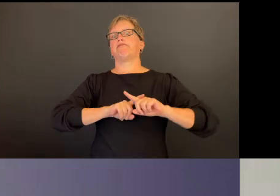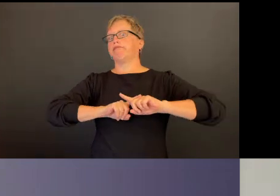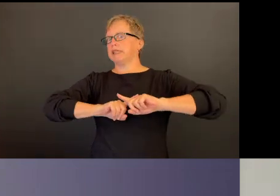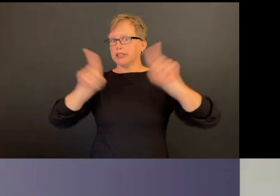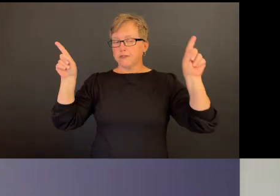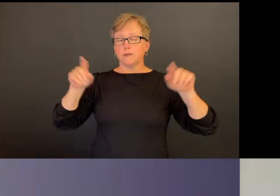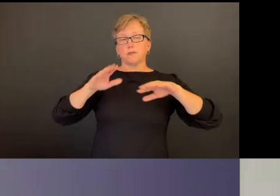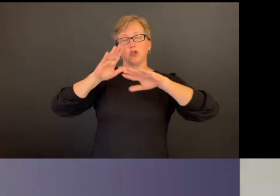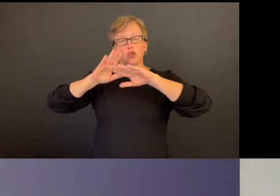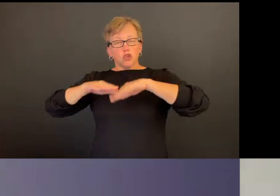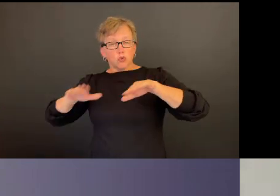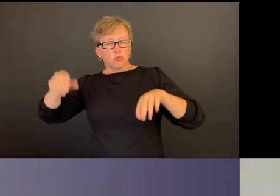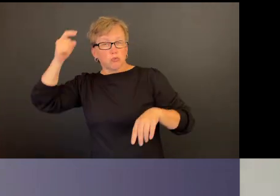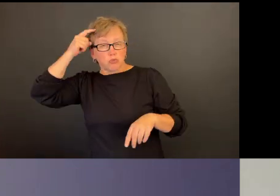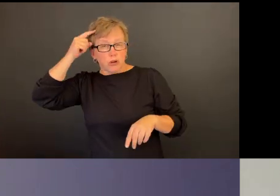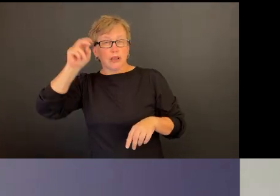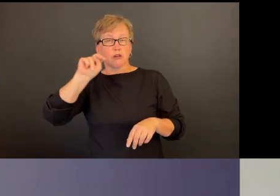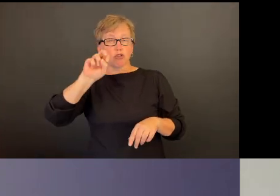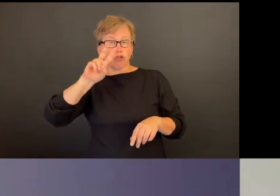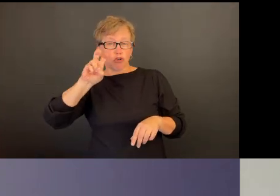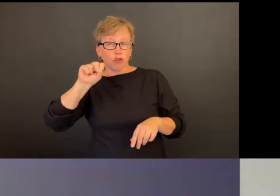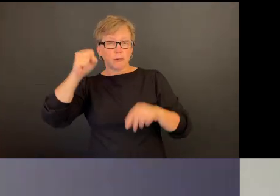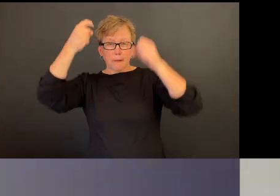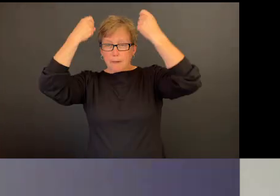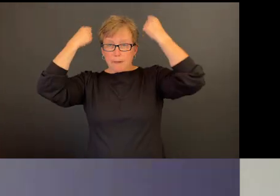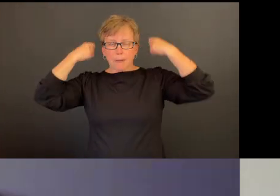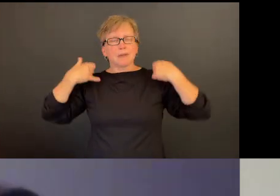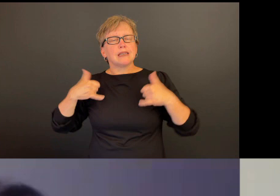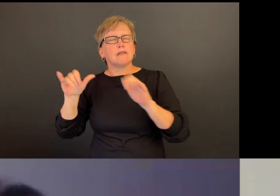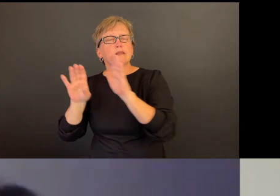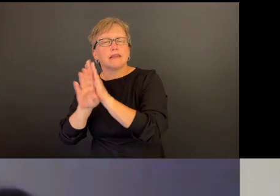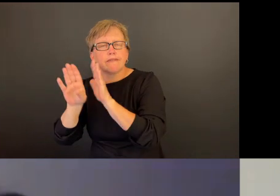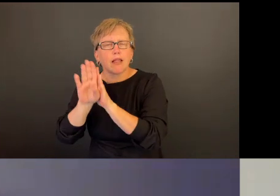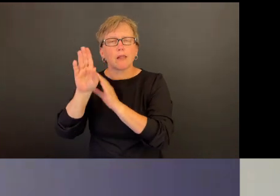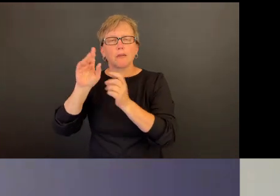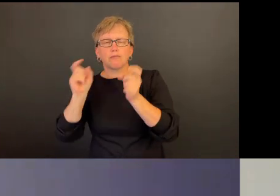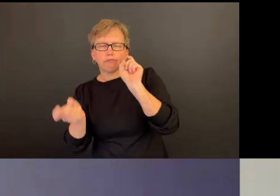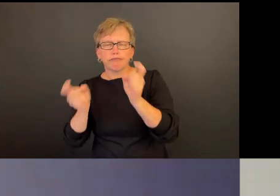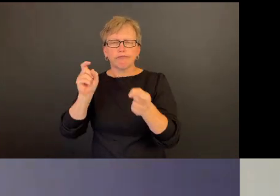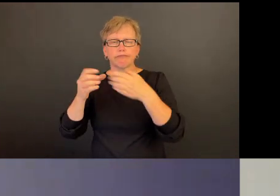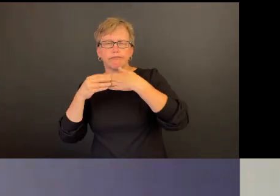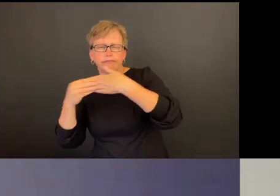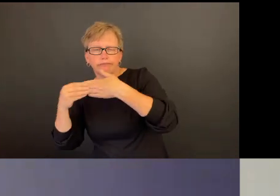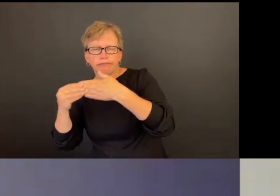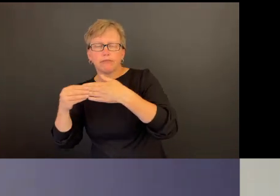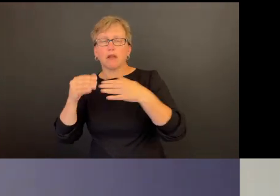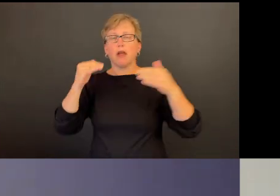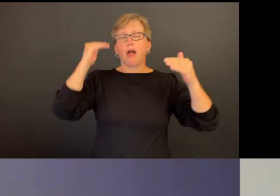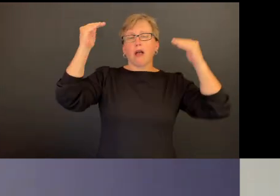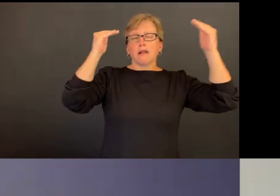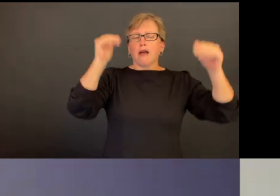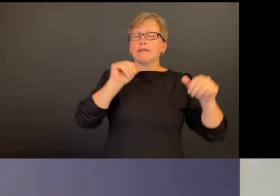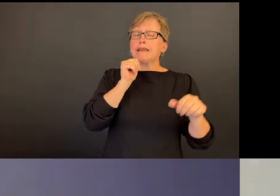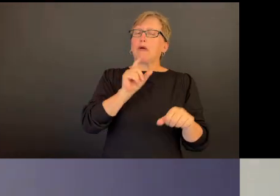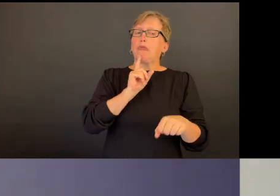really do a lot of things because you have a lot of potential there, because definitely